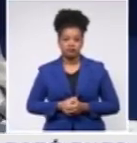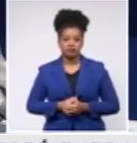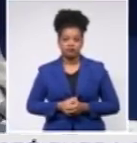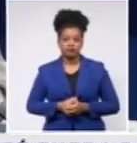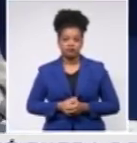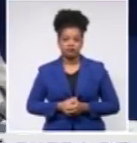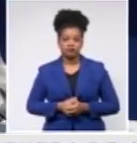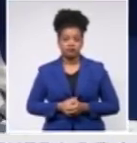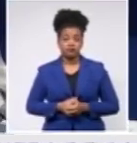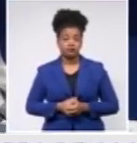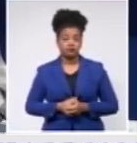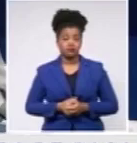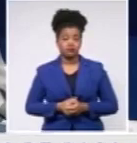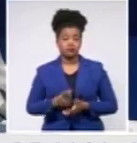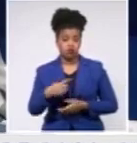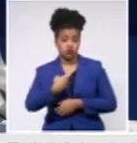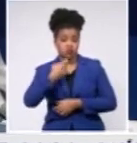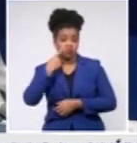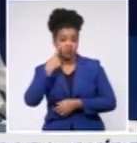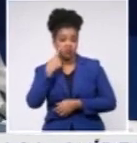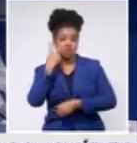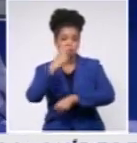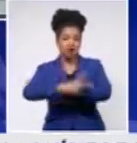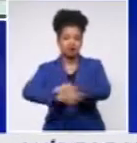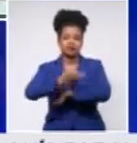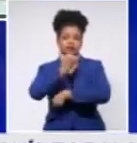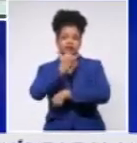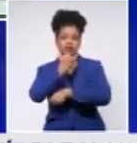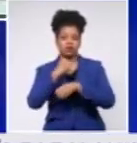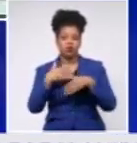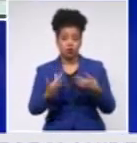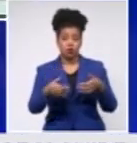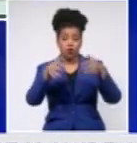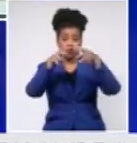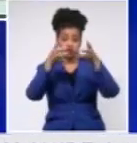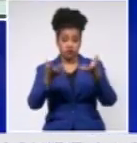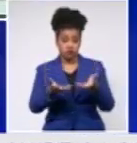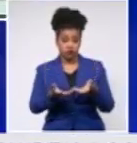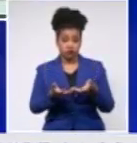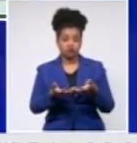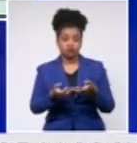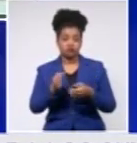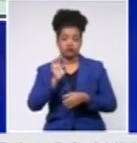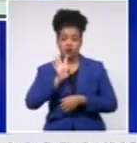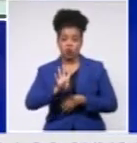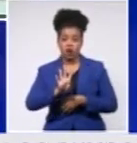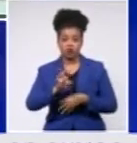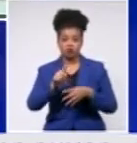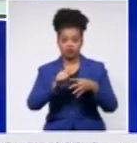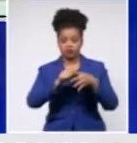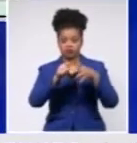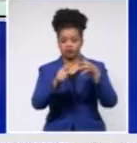continues to top the list of countries worst affected by the pandemic, with